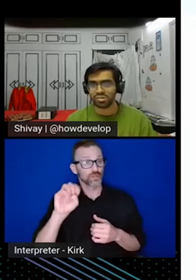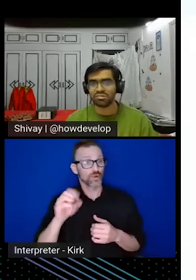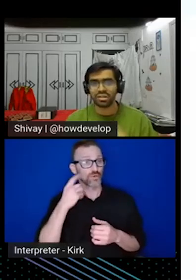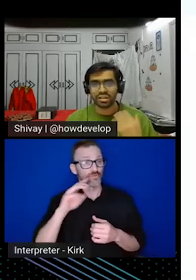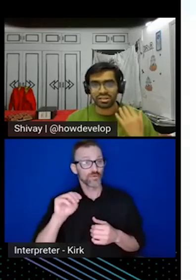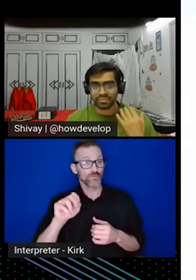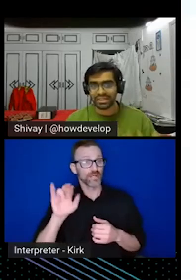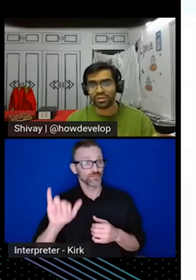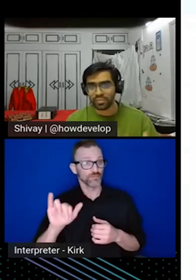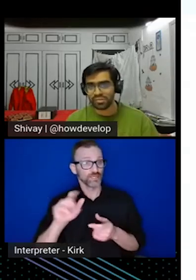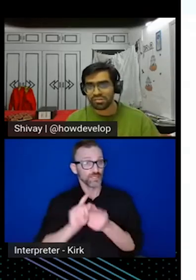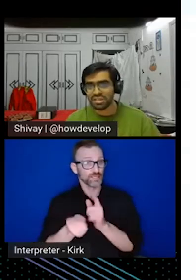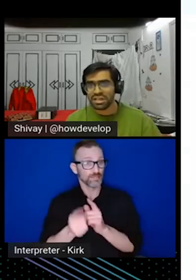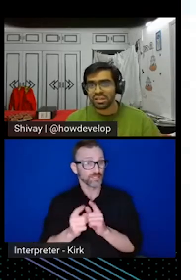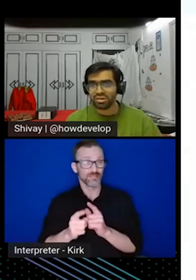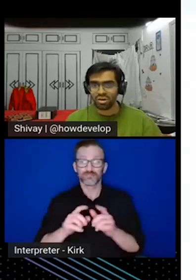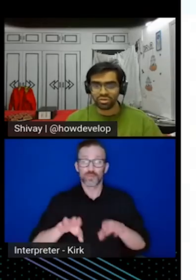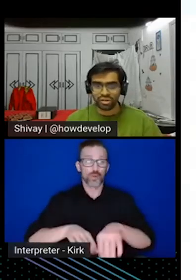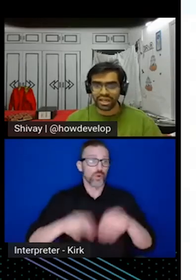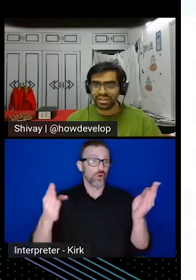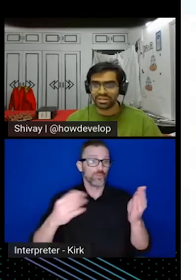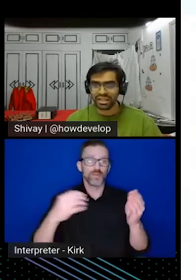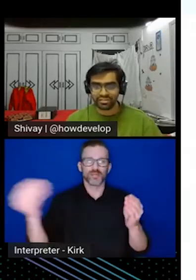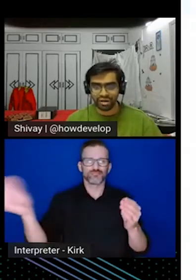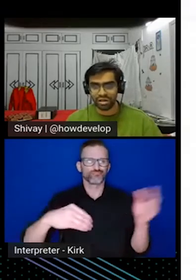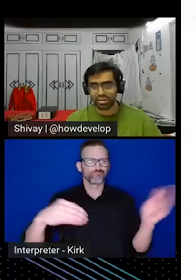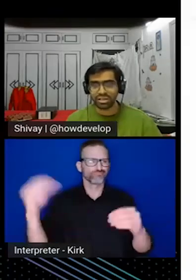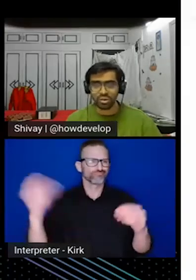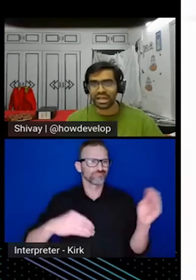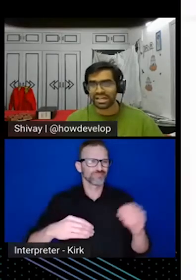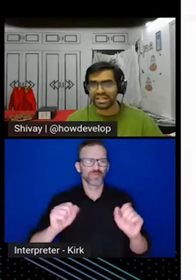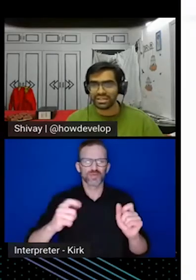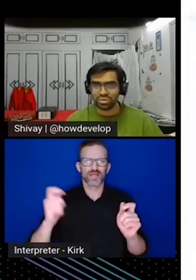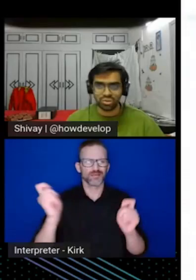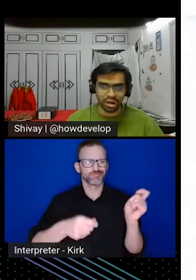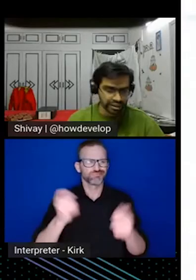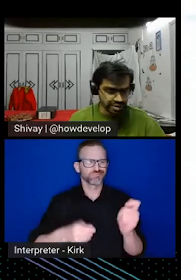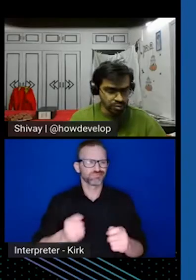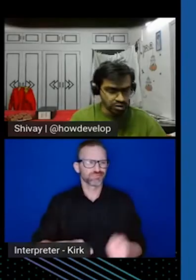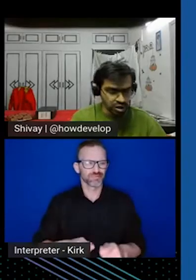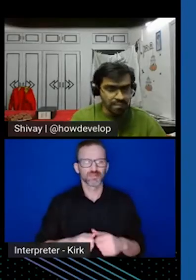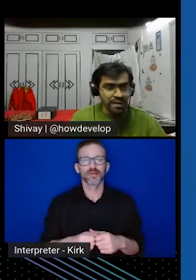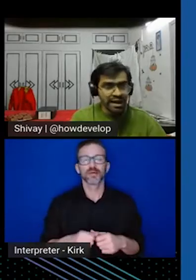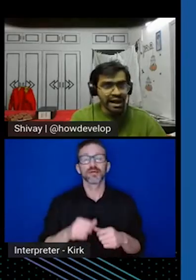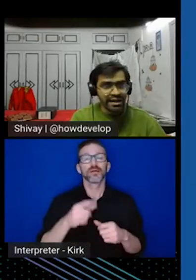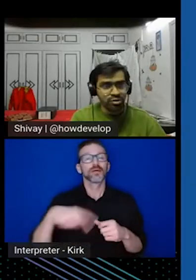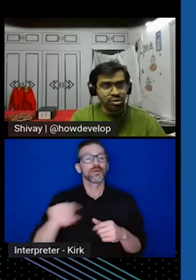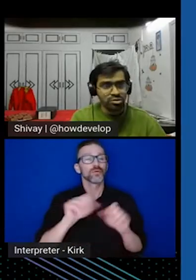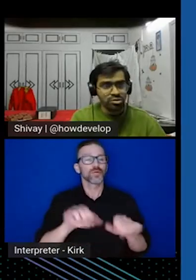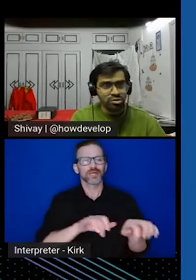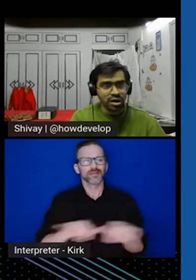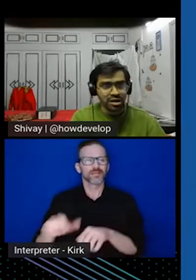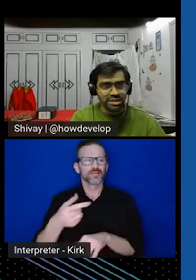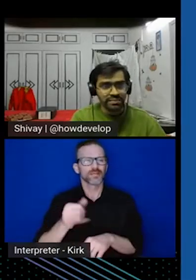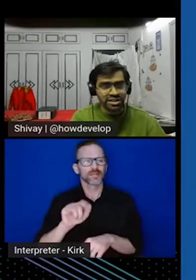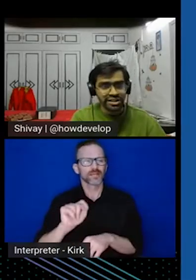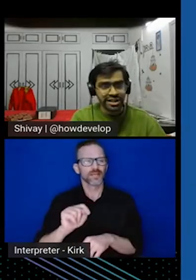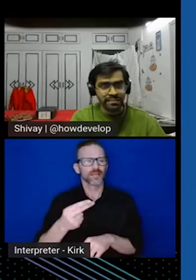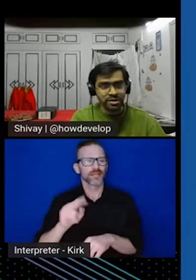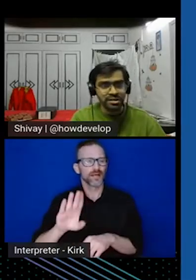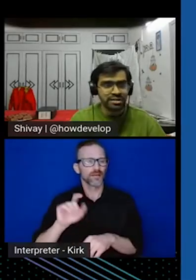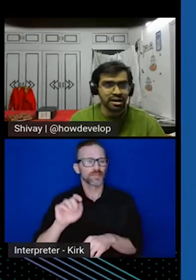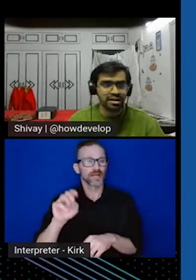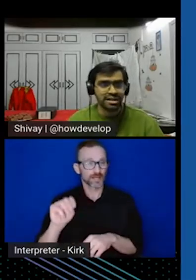for Consul is completely open source. So you can go directly to github.com and go to the